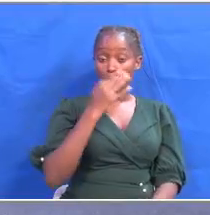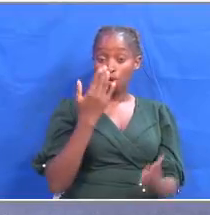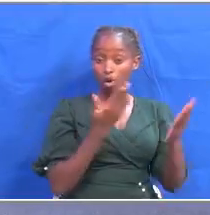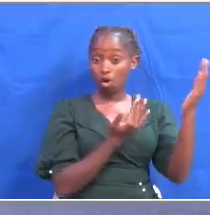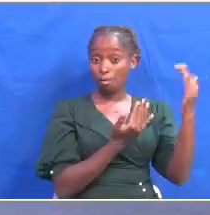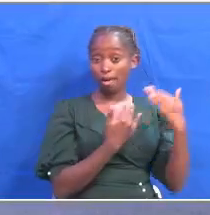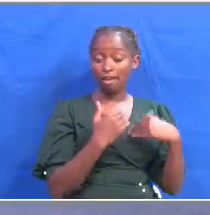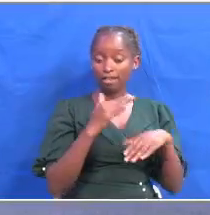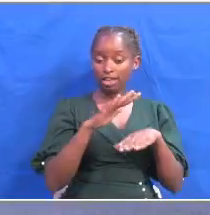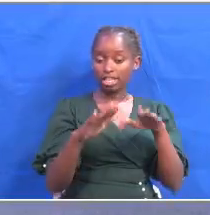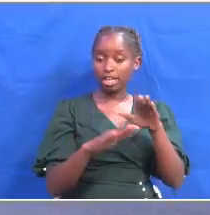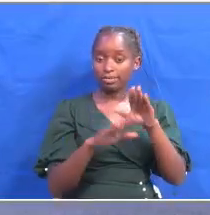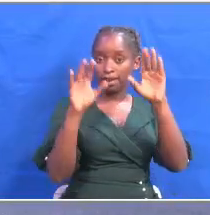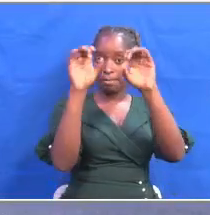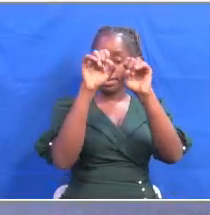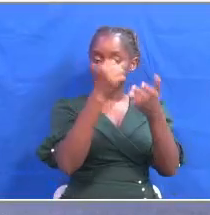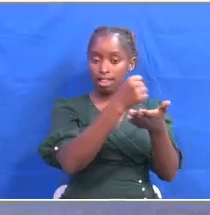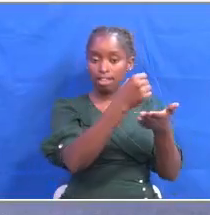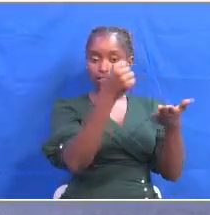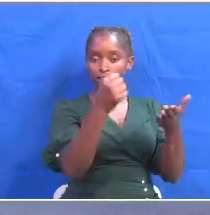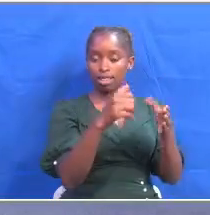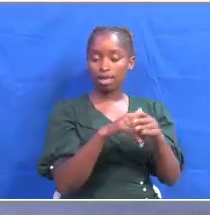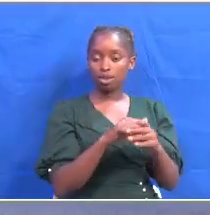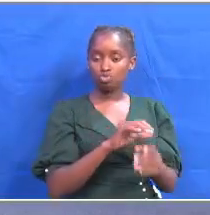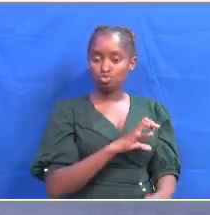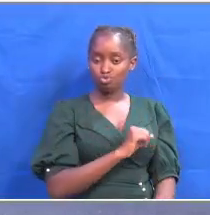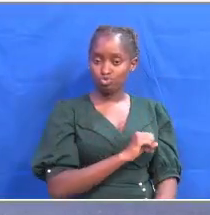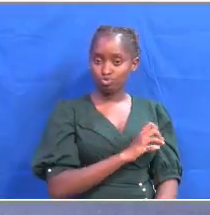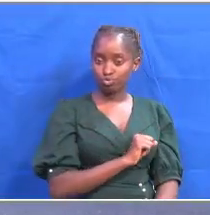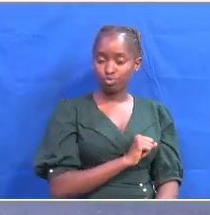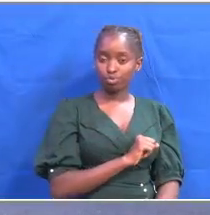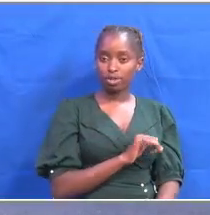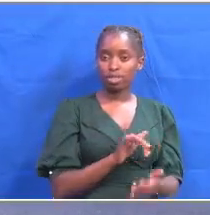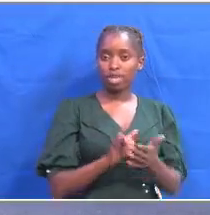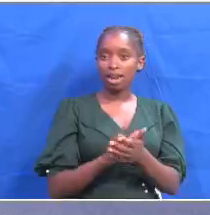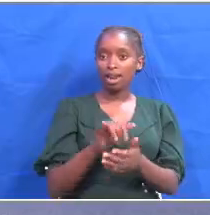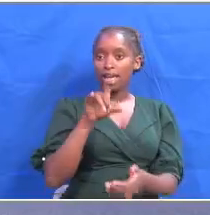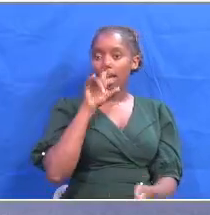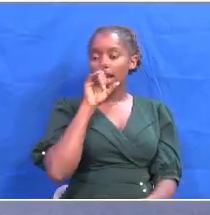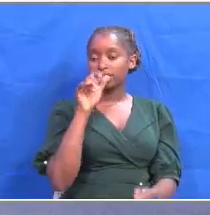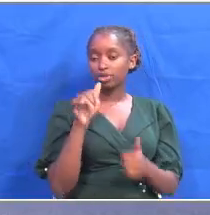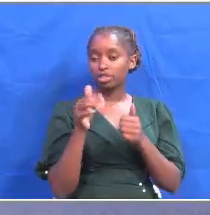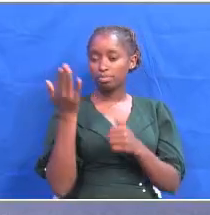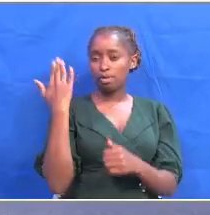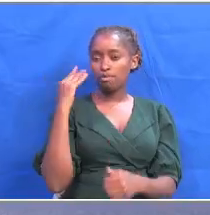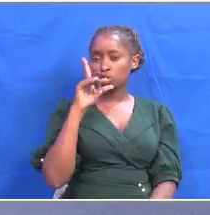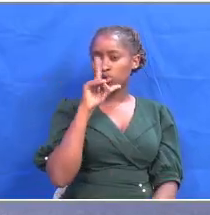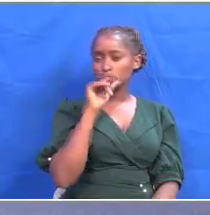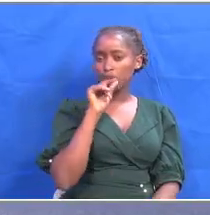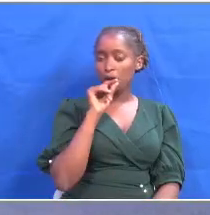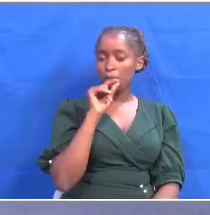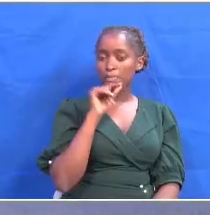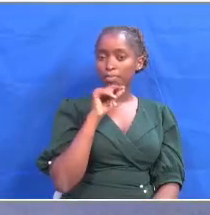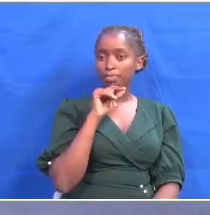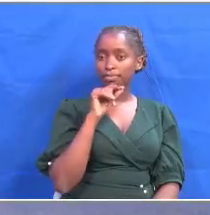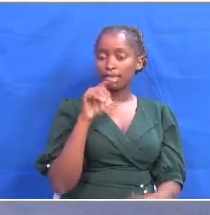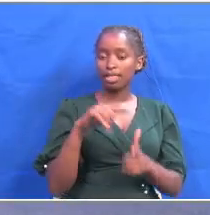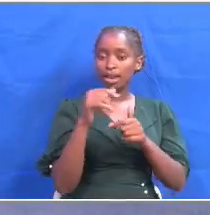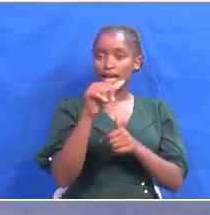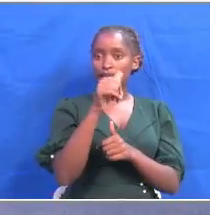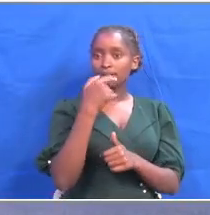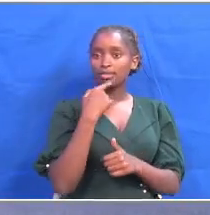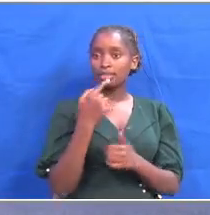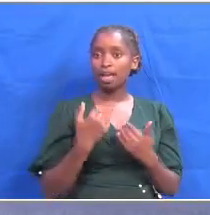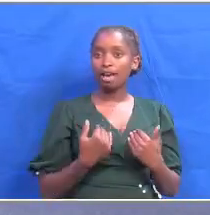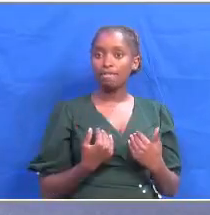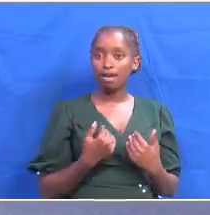president's impeachment motion impartially. That is on X, formerly Twitter. Someone says, tell Elachi, you